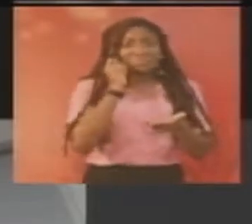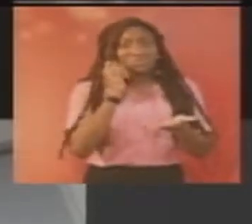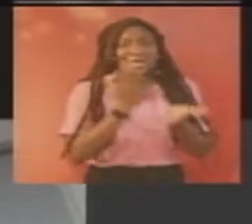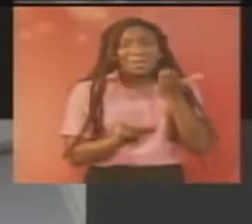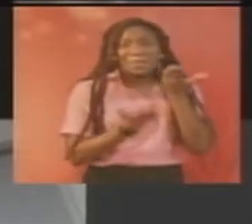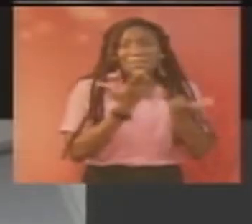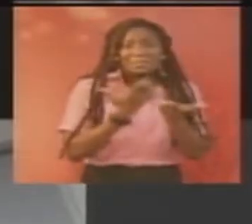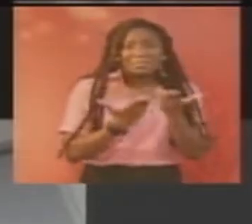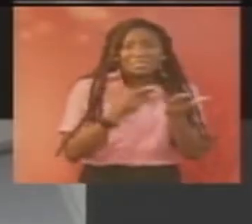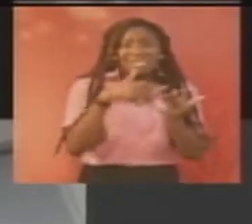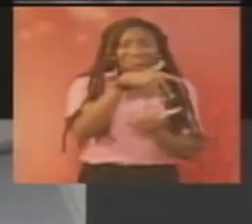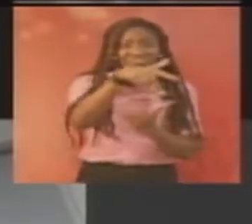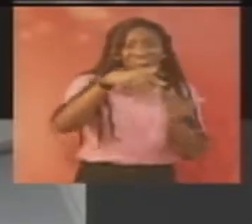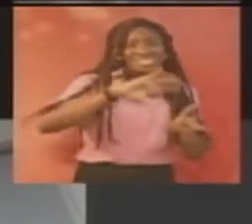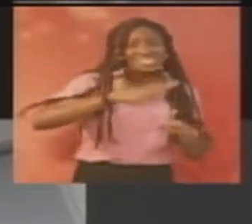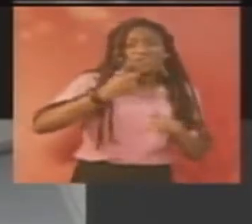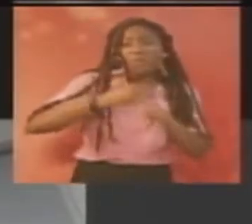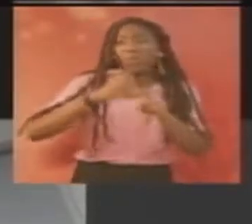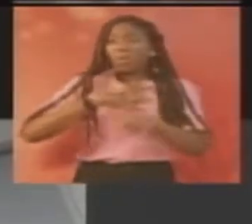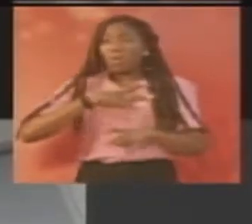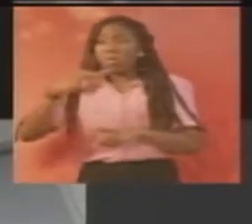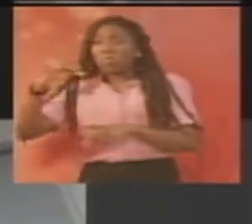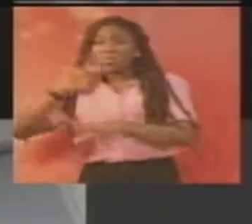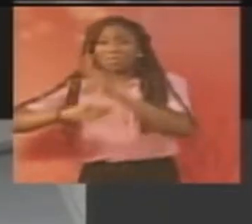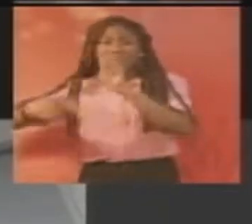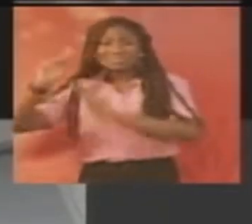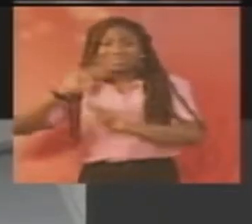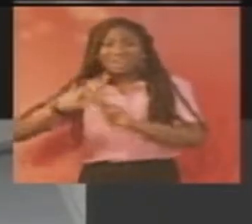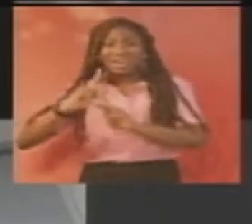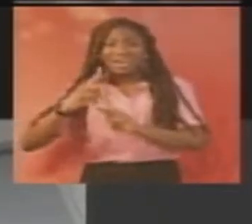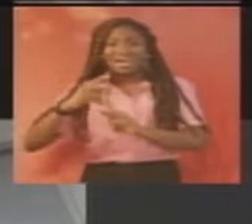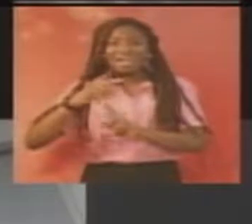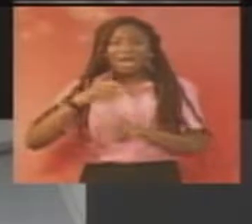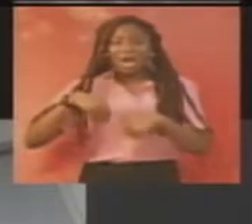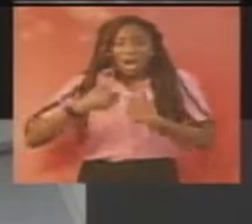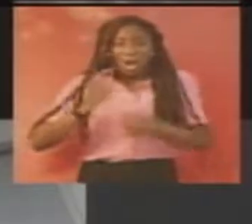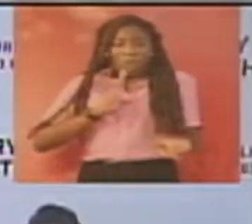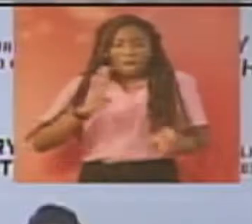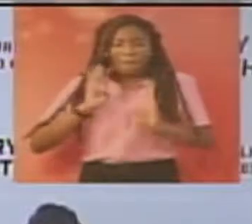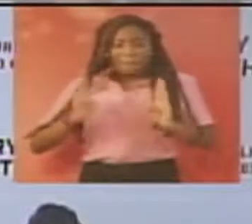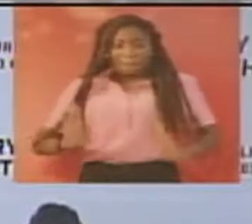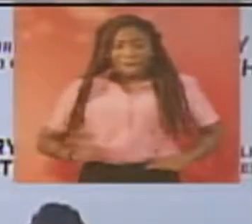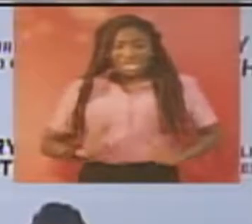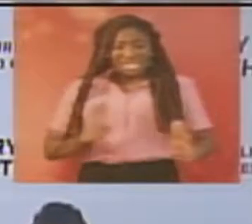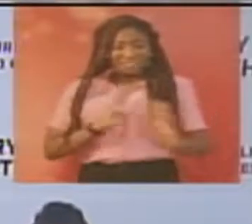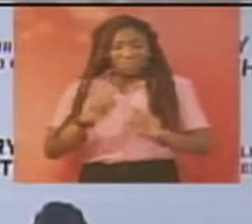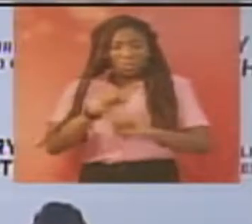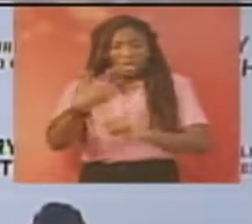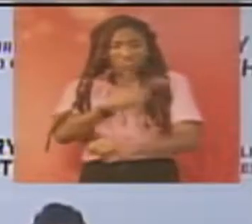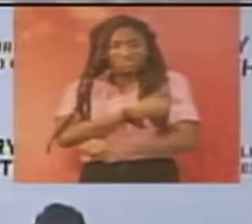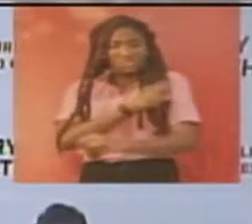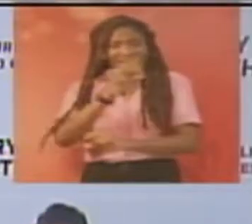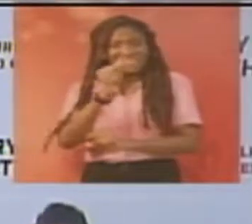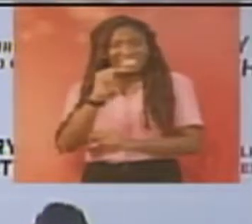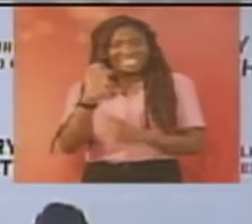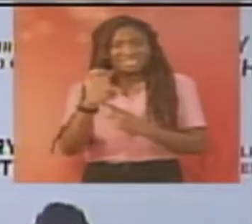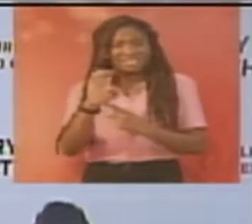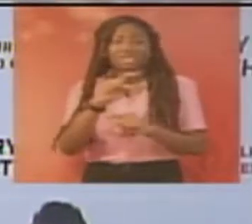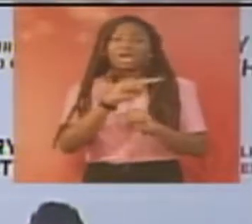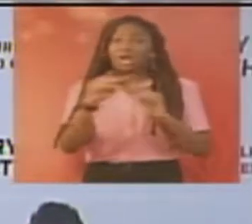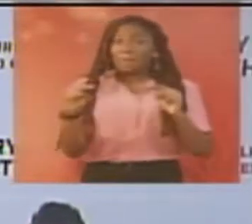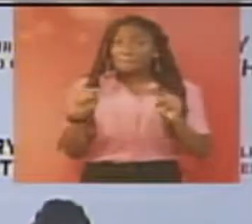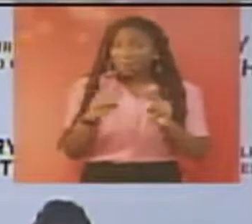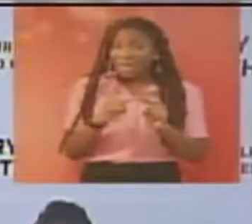we have a melting pot of different races and cultures? Okay, so when you do a vaccine trial, you want to